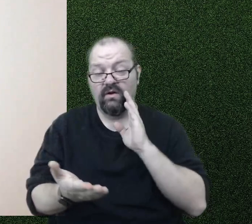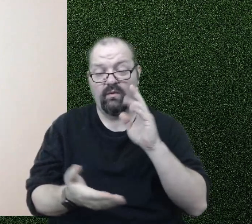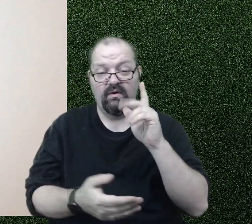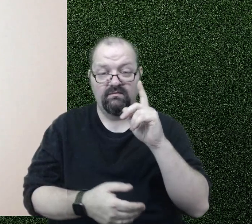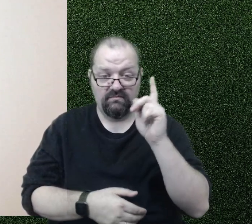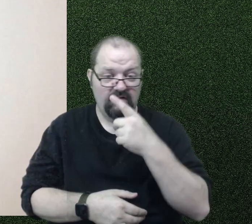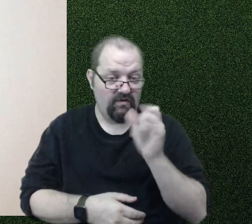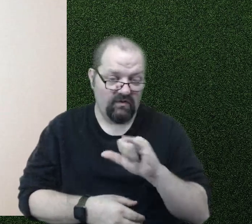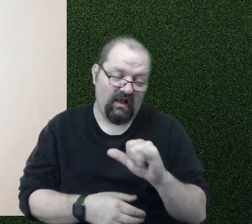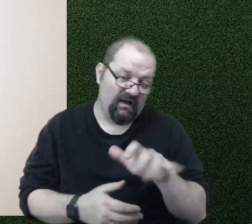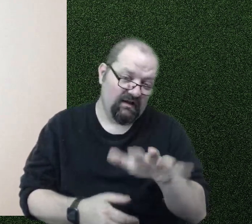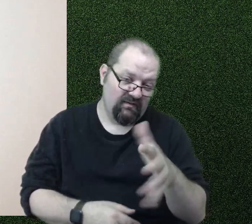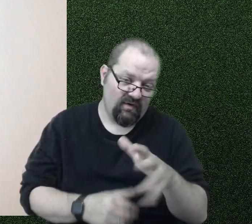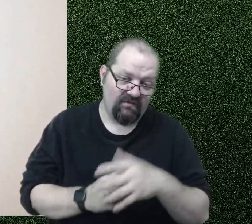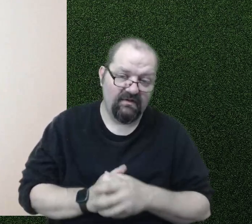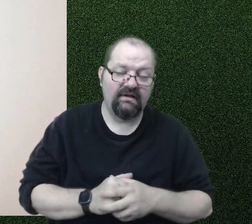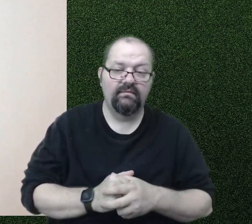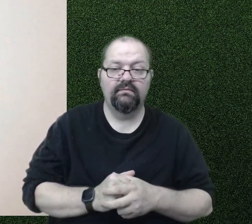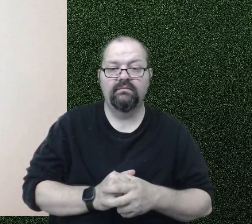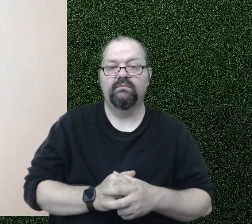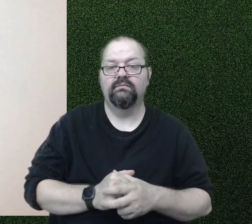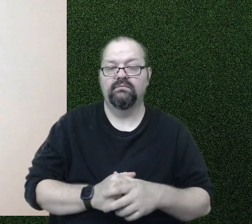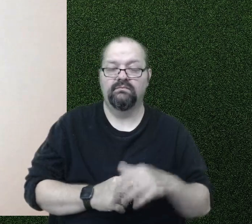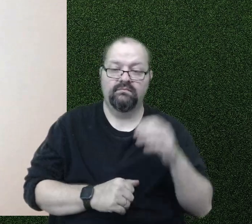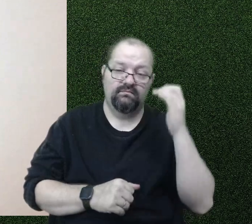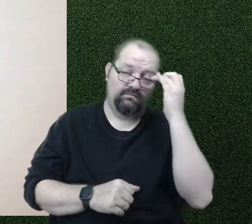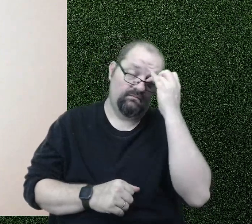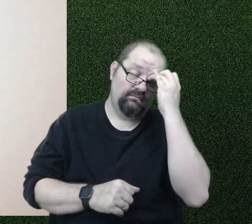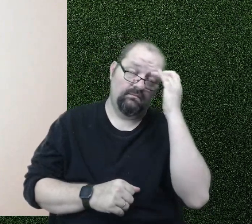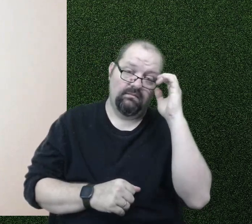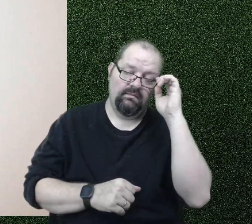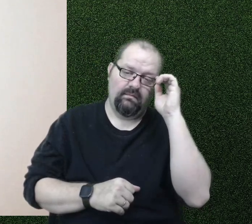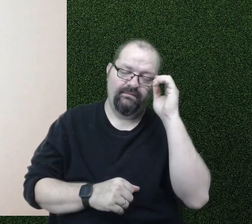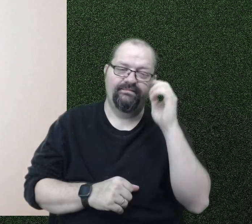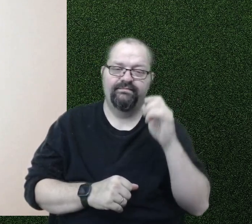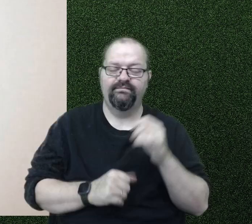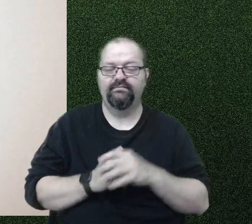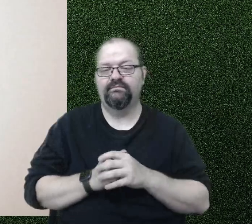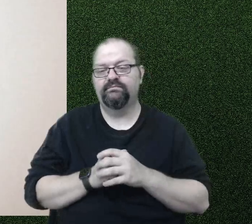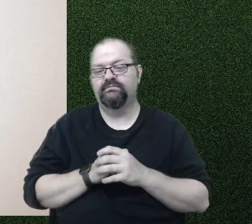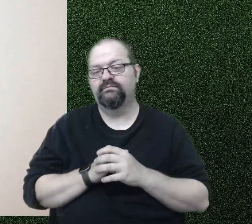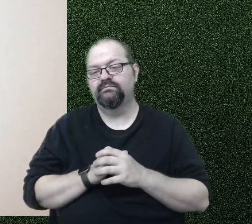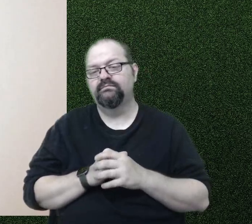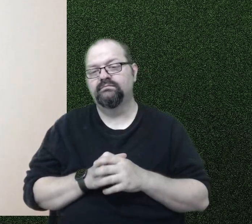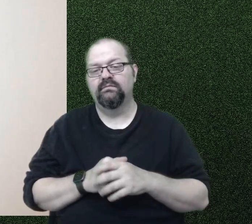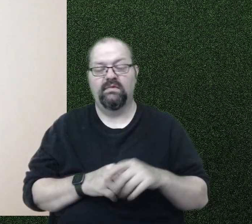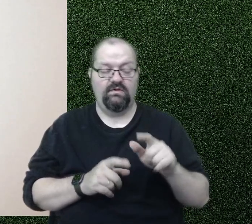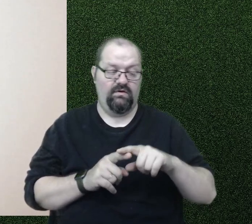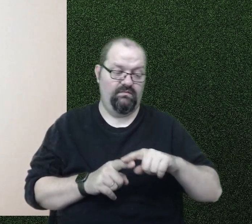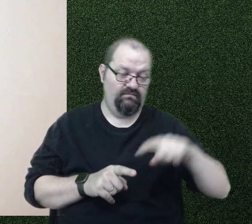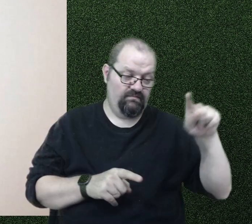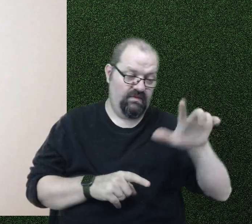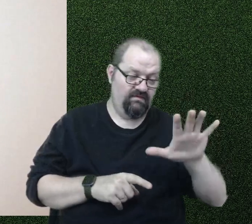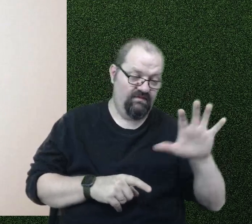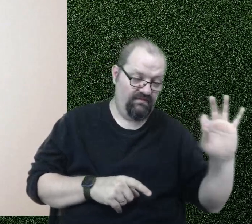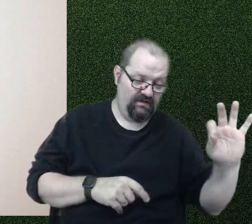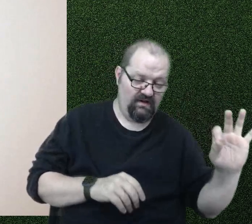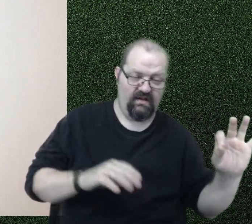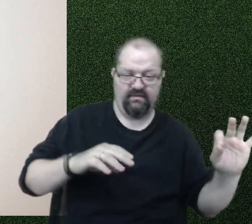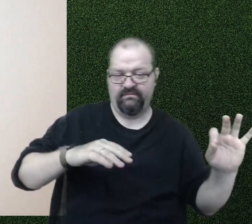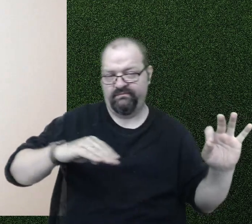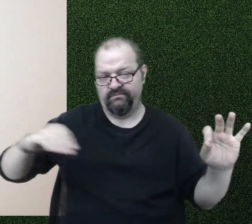T1 looked like this. That was 59 degrees, obviously. This is not to scale. And this was 35 degrees over